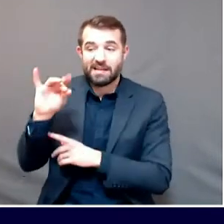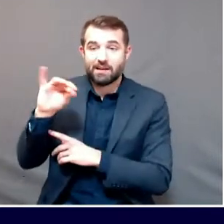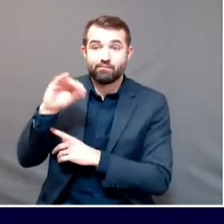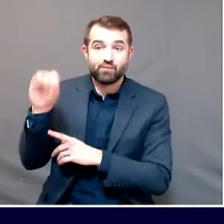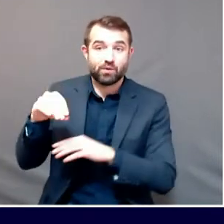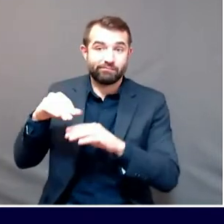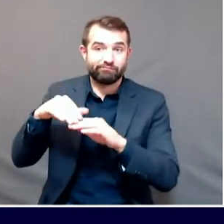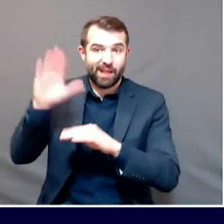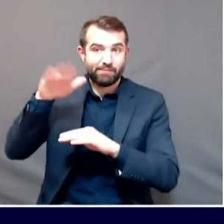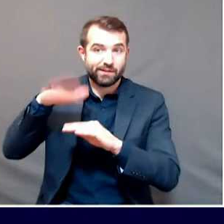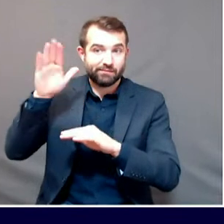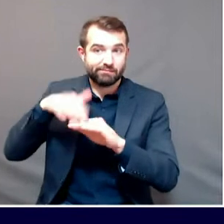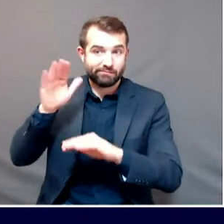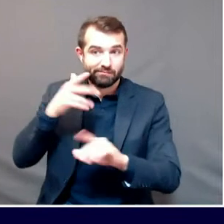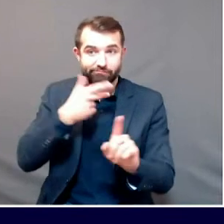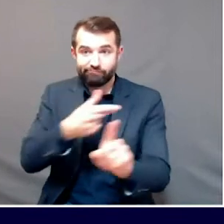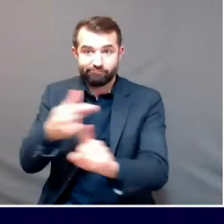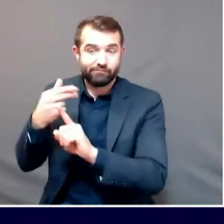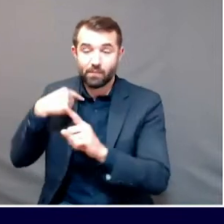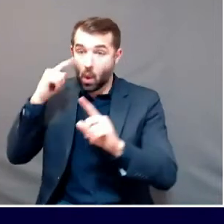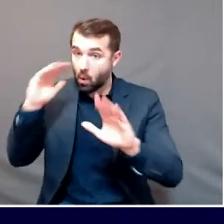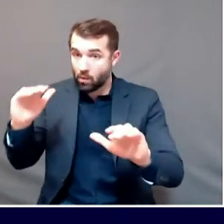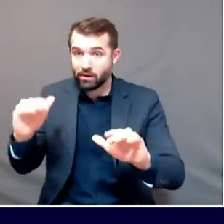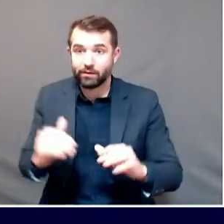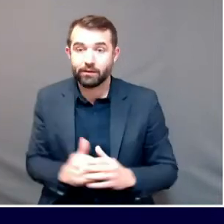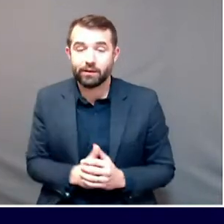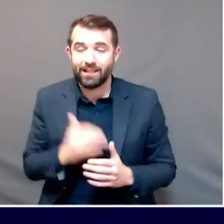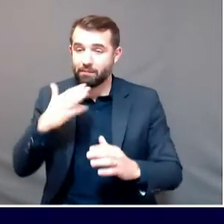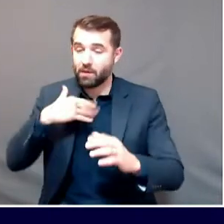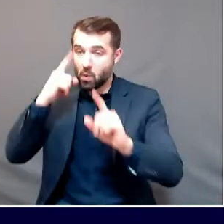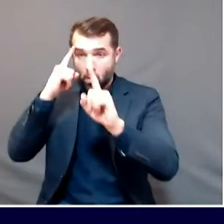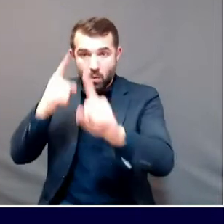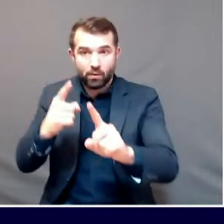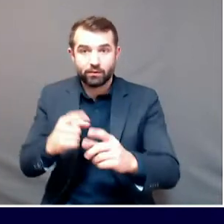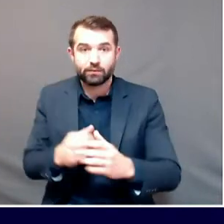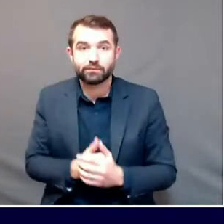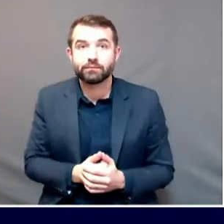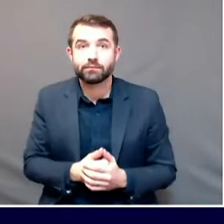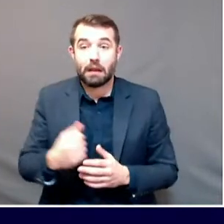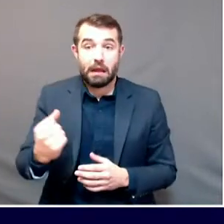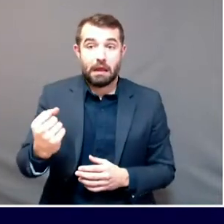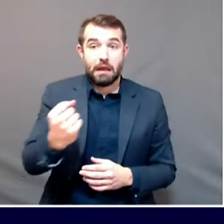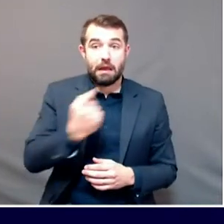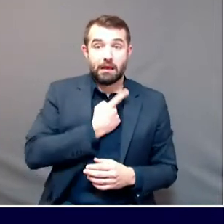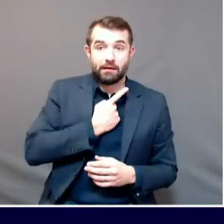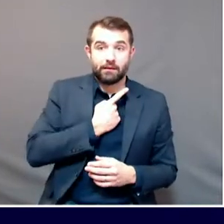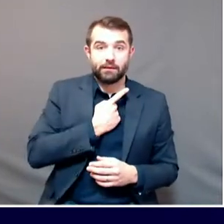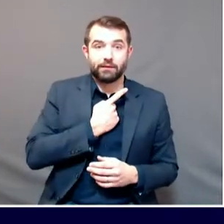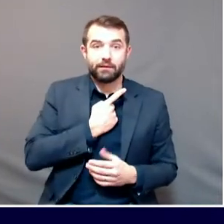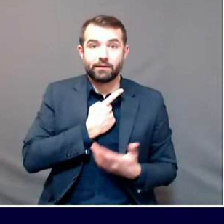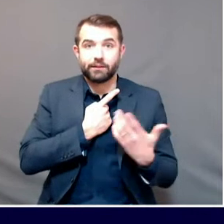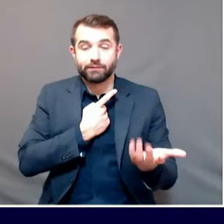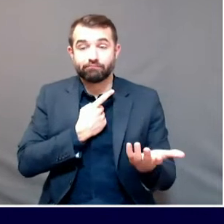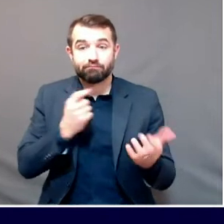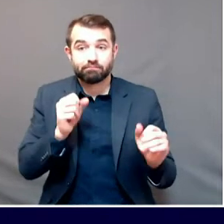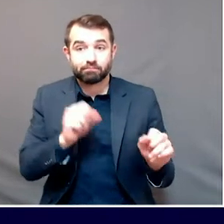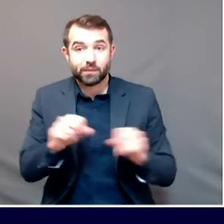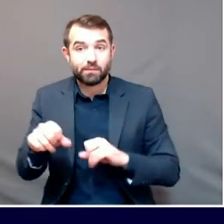Maine. But to the specific questions you raised, Caitlin, about policies that might be put into place, I don't